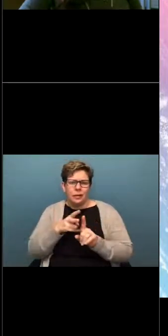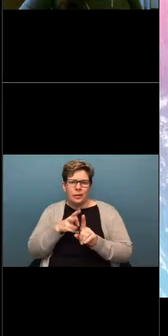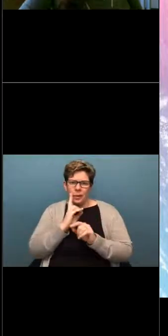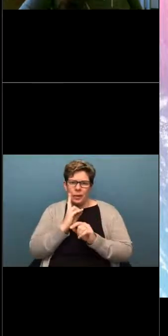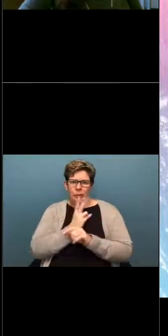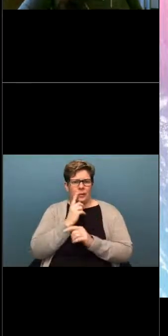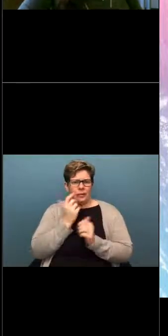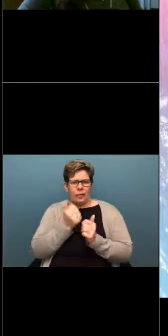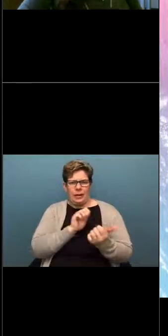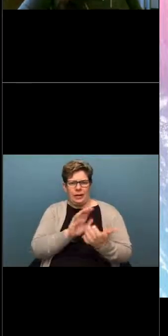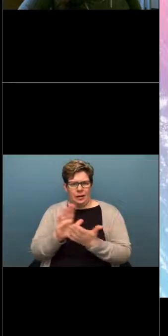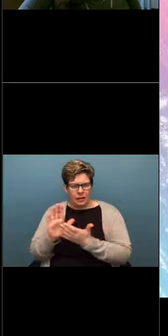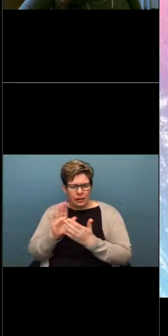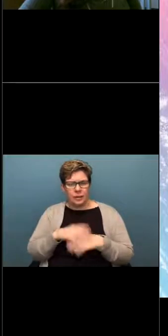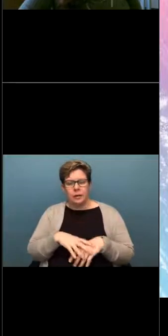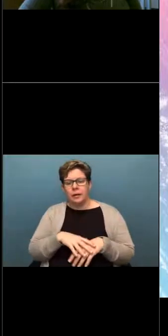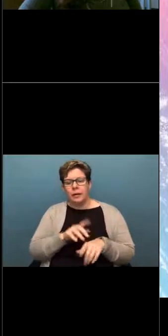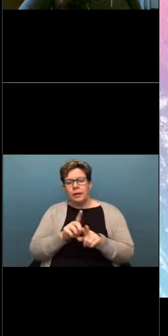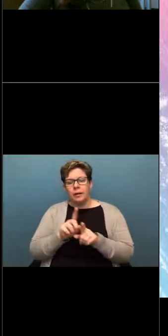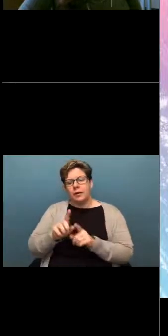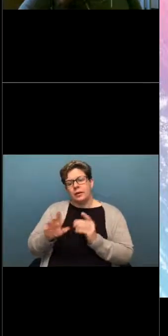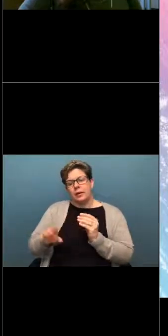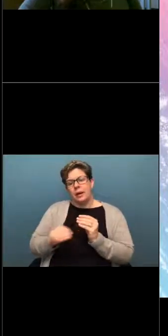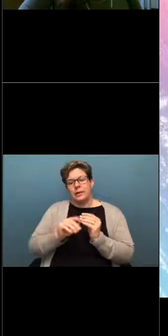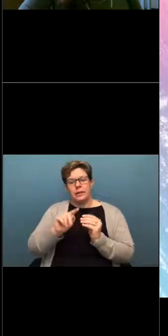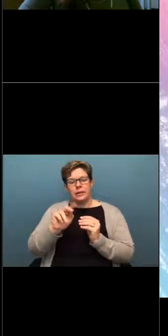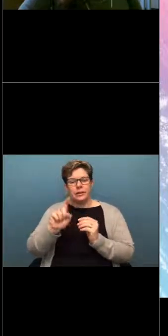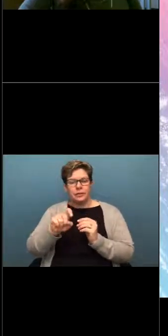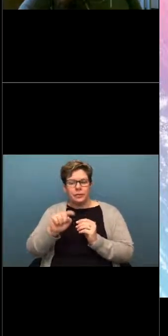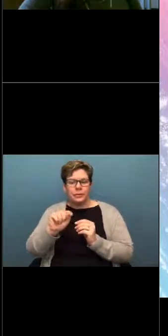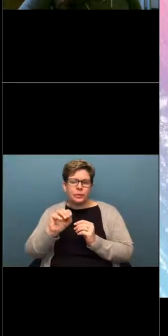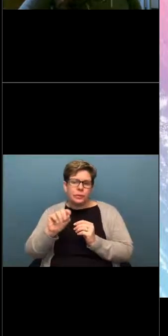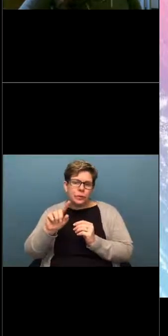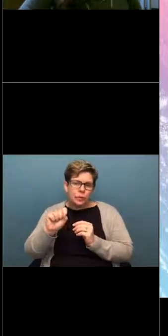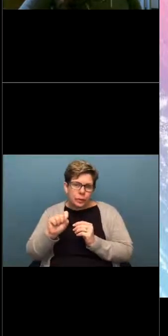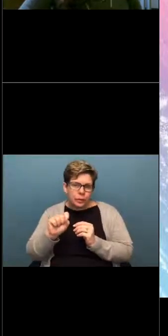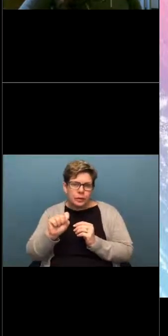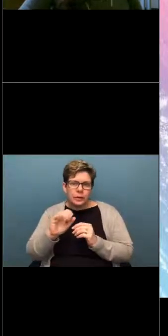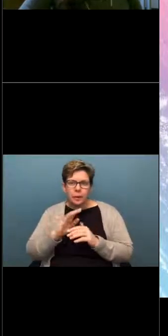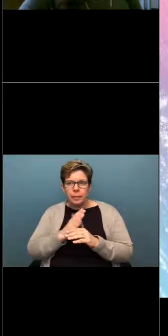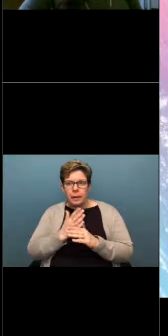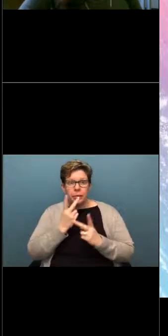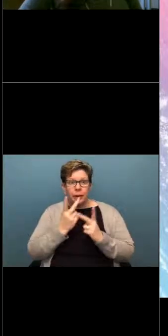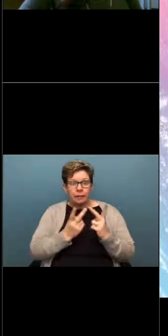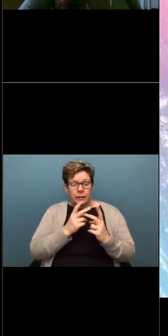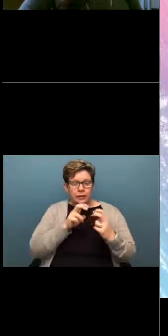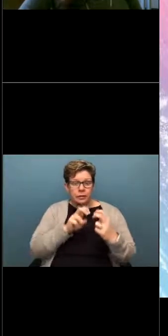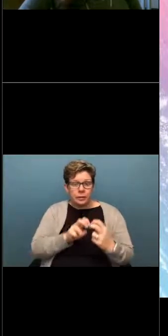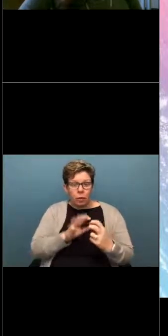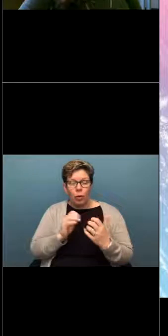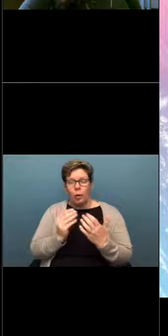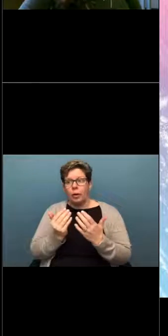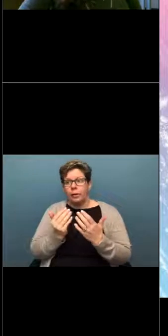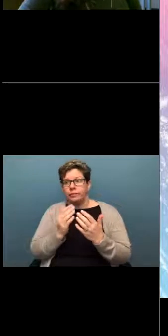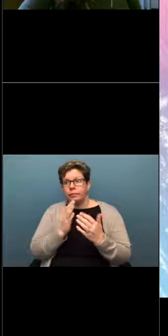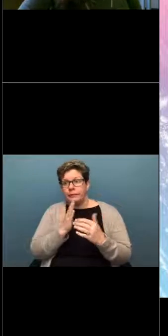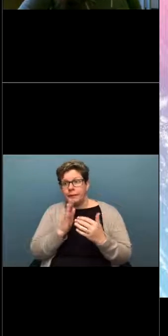respect. Additionally, there'll be some tools that you might be able to utilize between visits or when you're starting as a new patient with